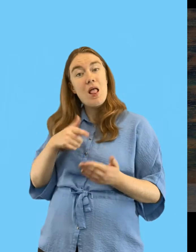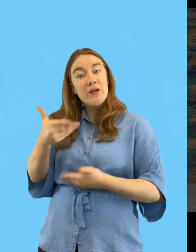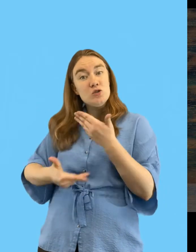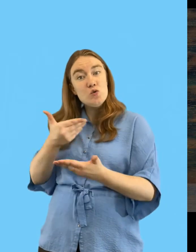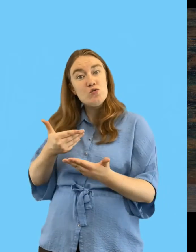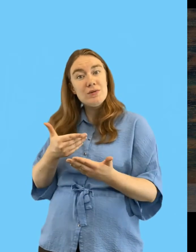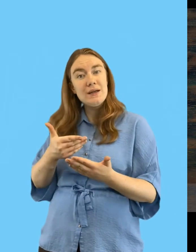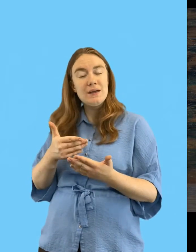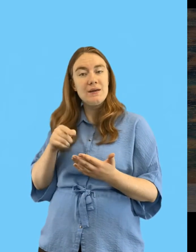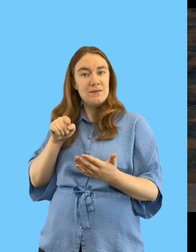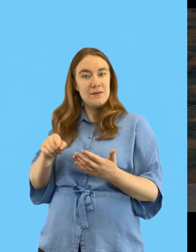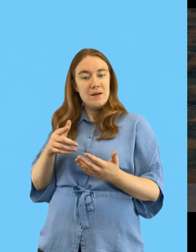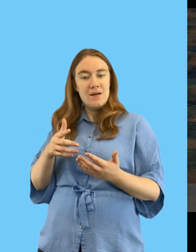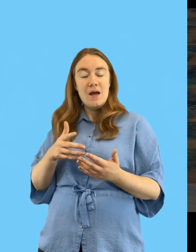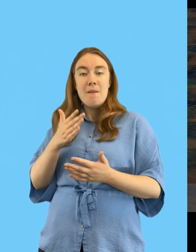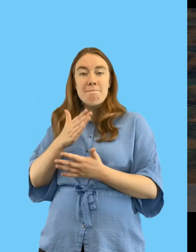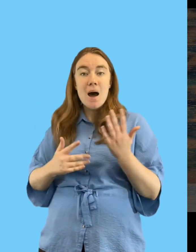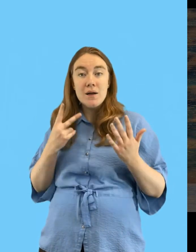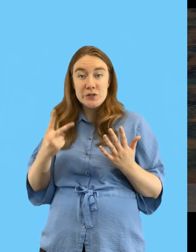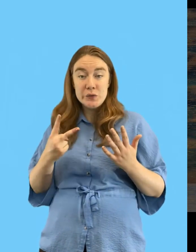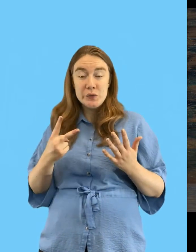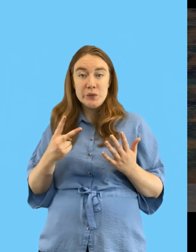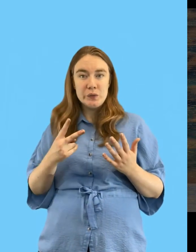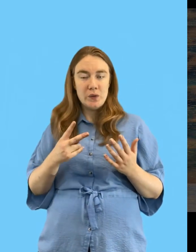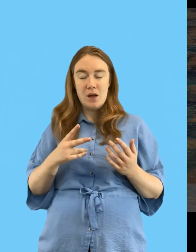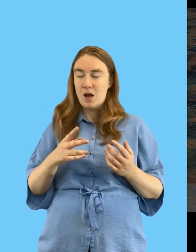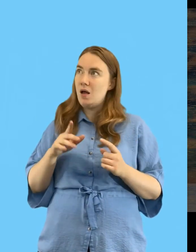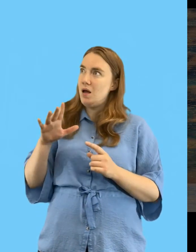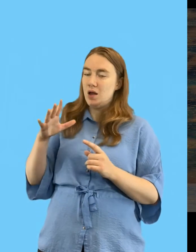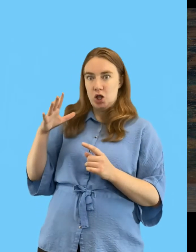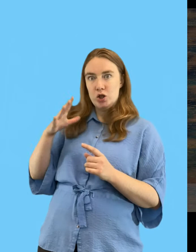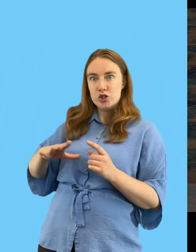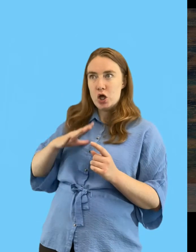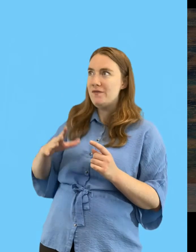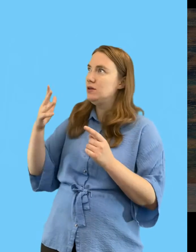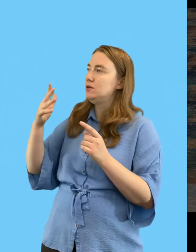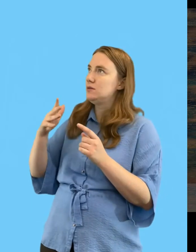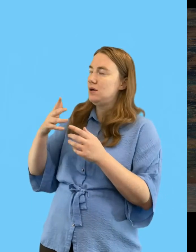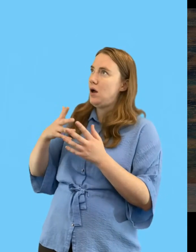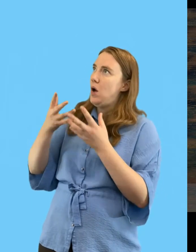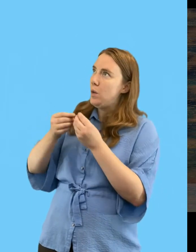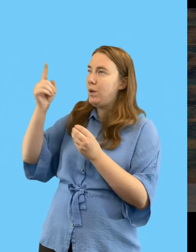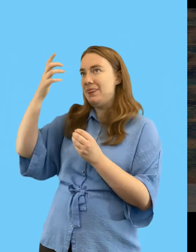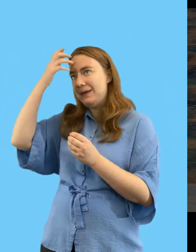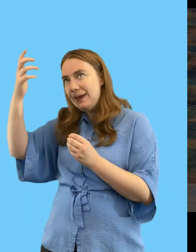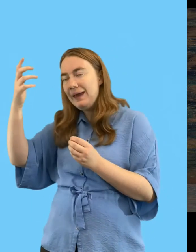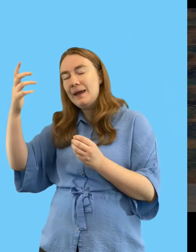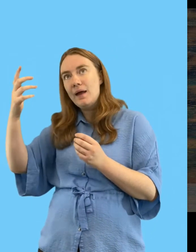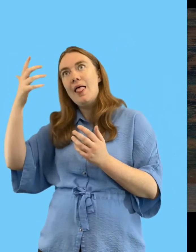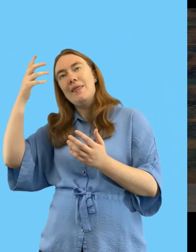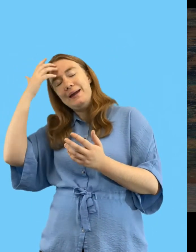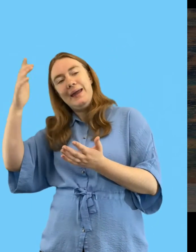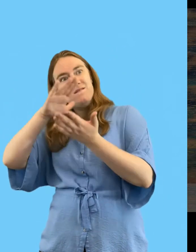onwards begins in a similar fashion. Many of the features are the same. Another servant with a debt coming